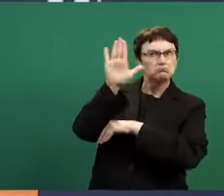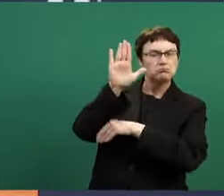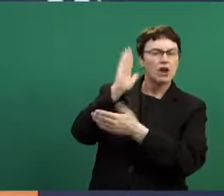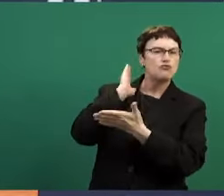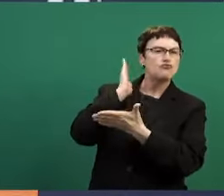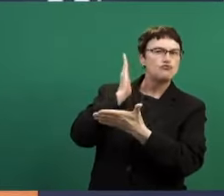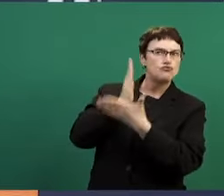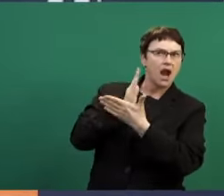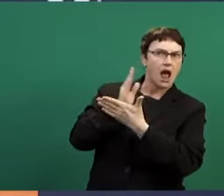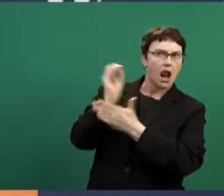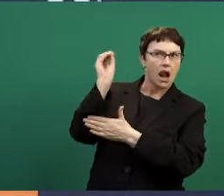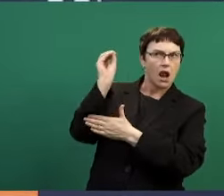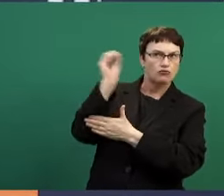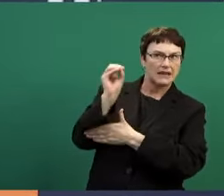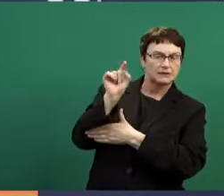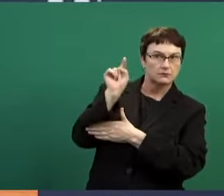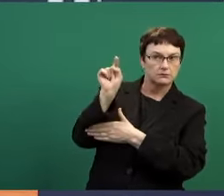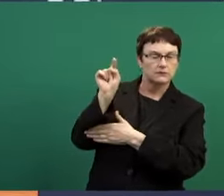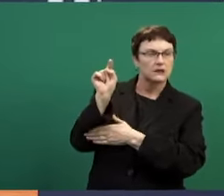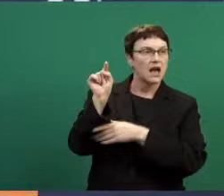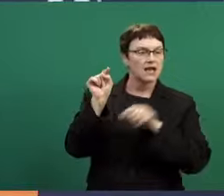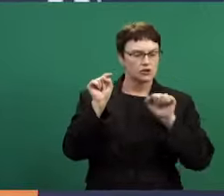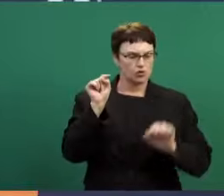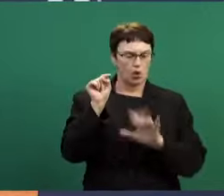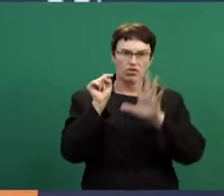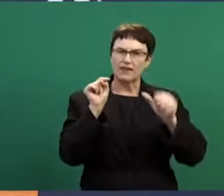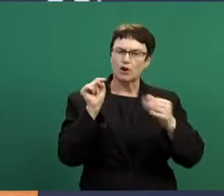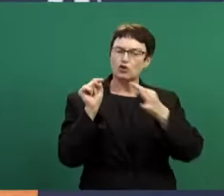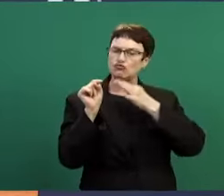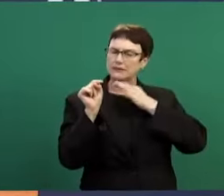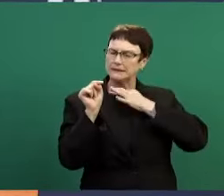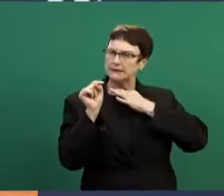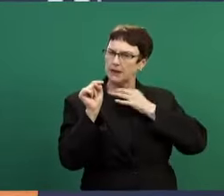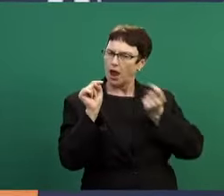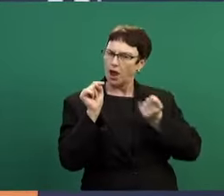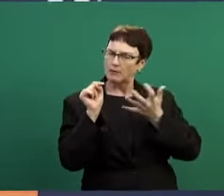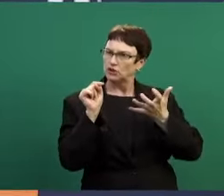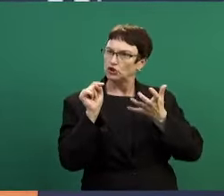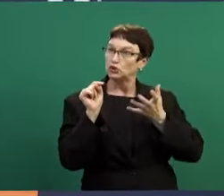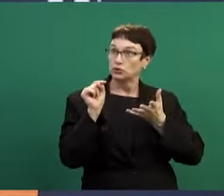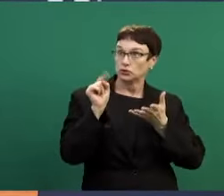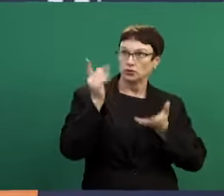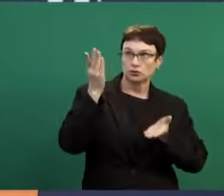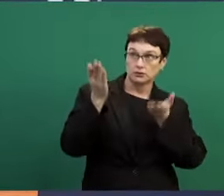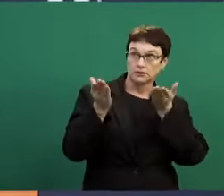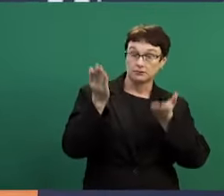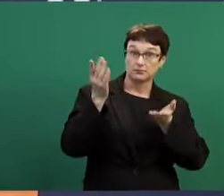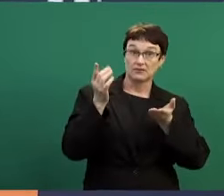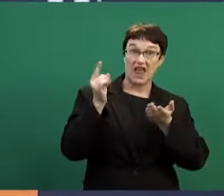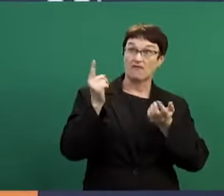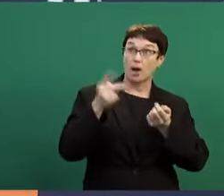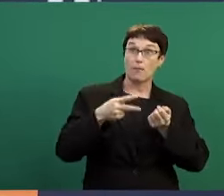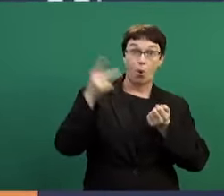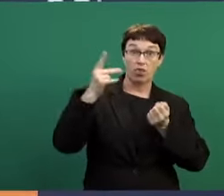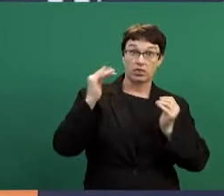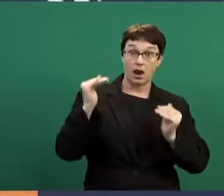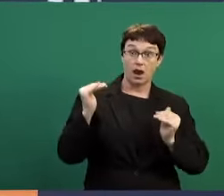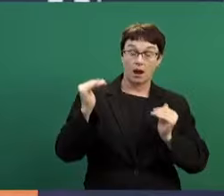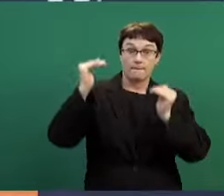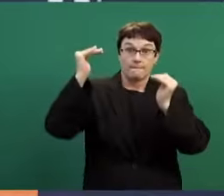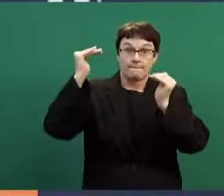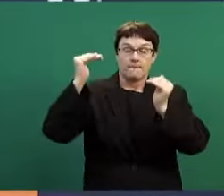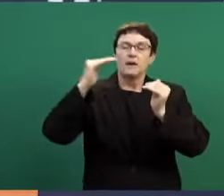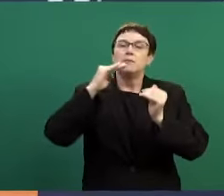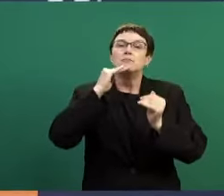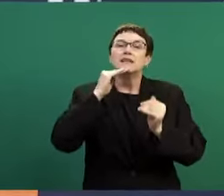country risk premium. If those move higher, those two move higher, it means South